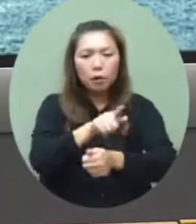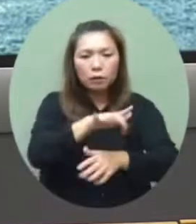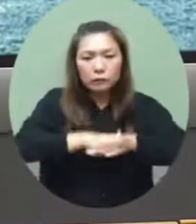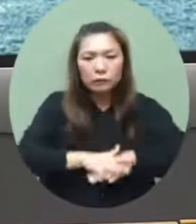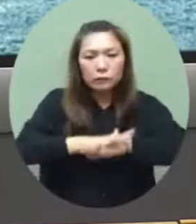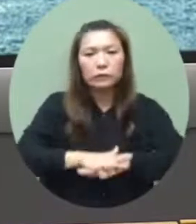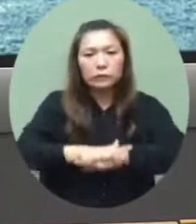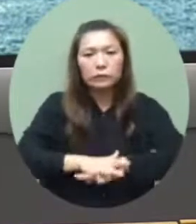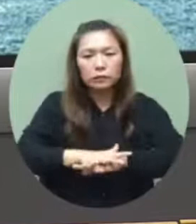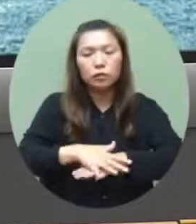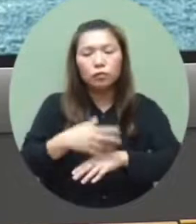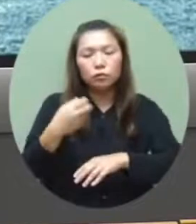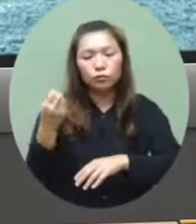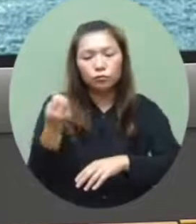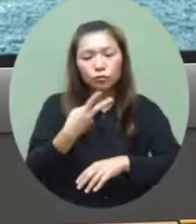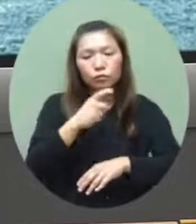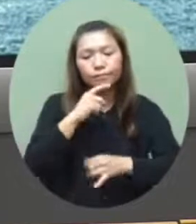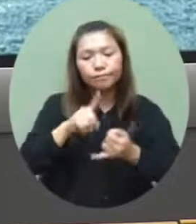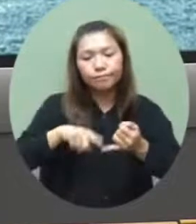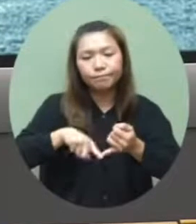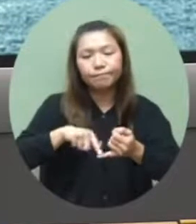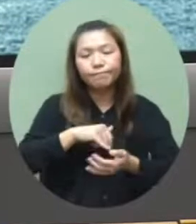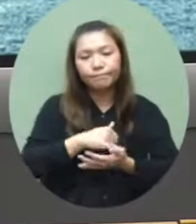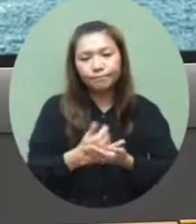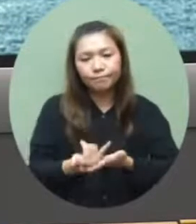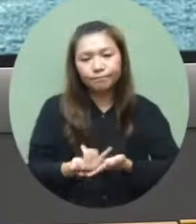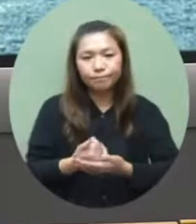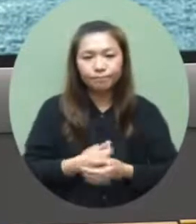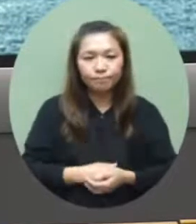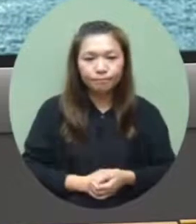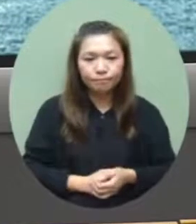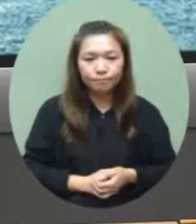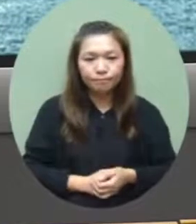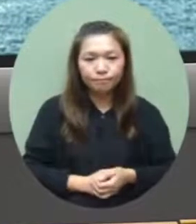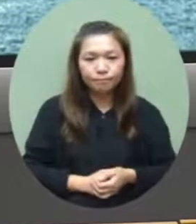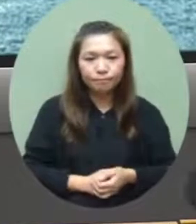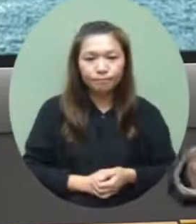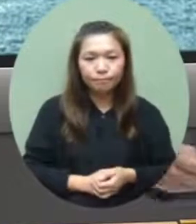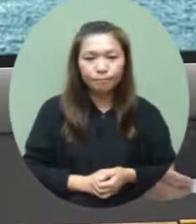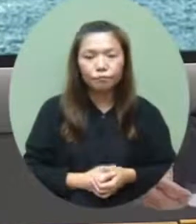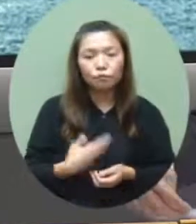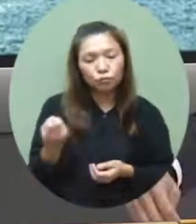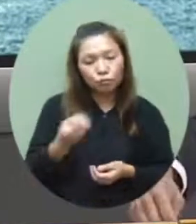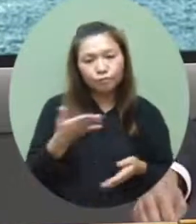department, and resuscitation was administered immediately. However,